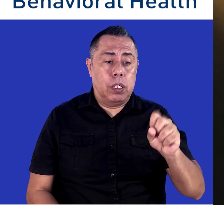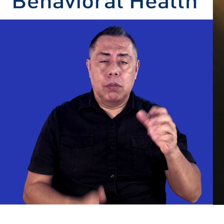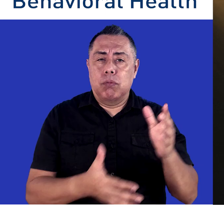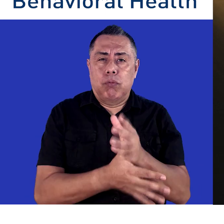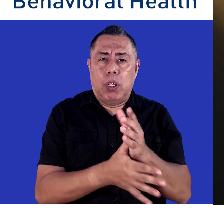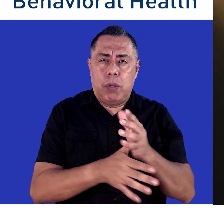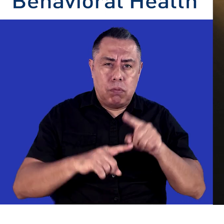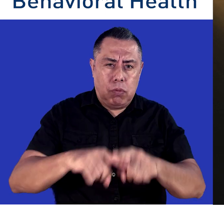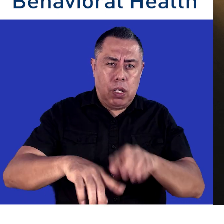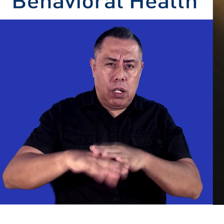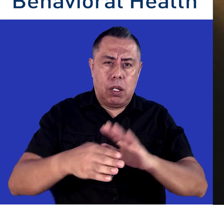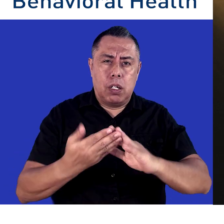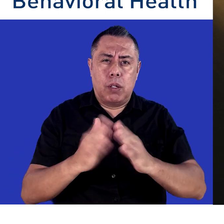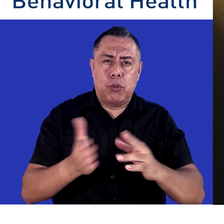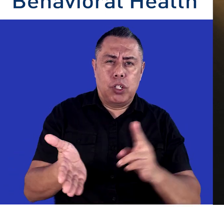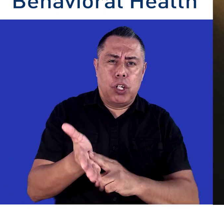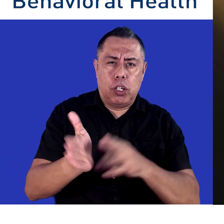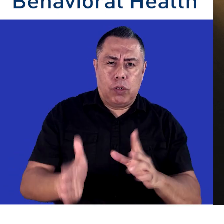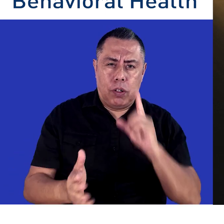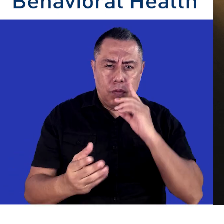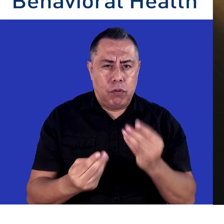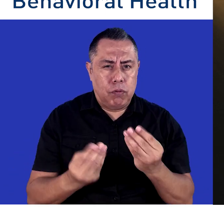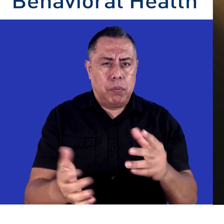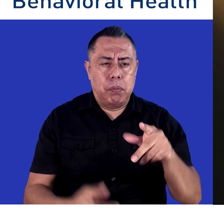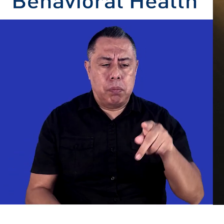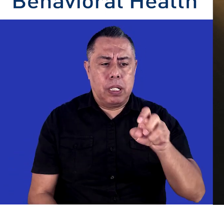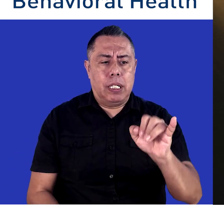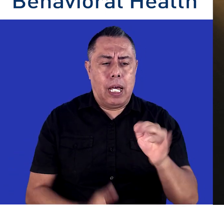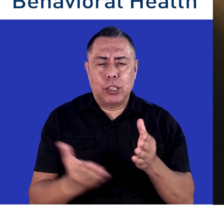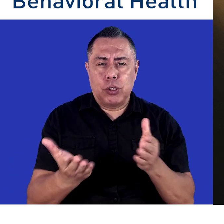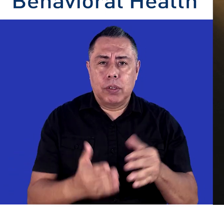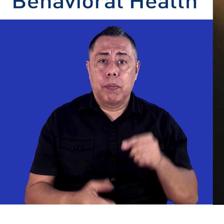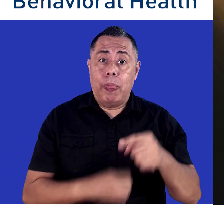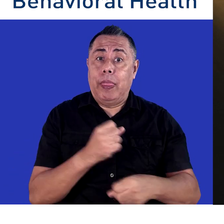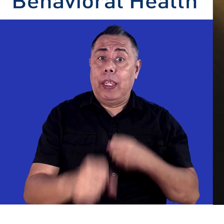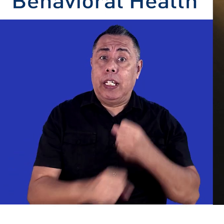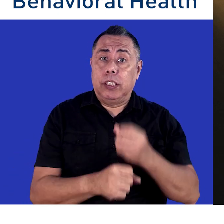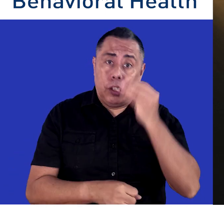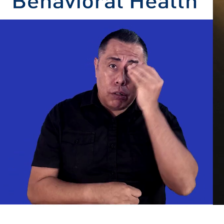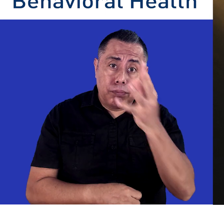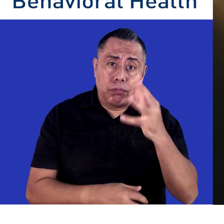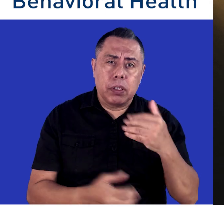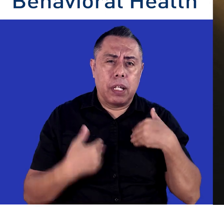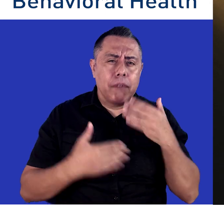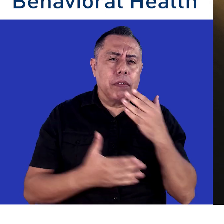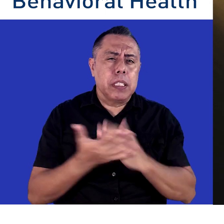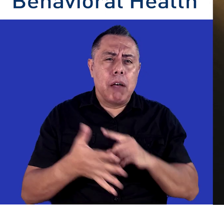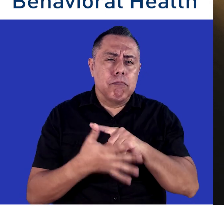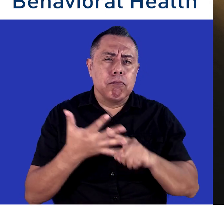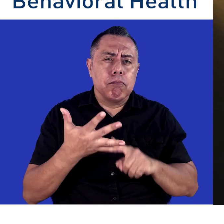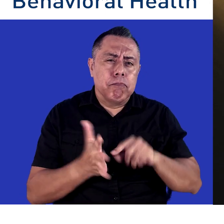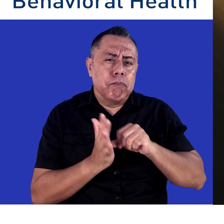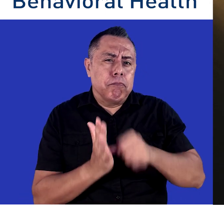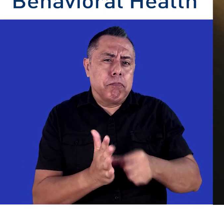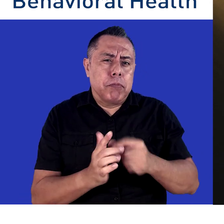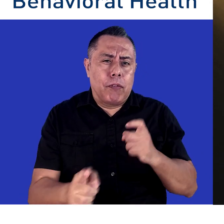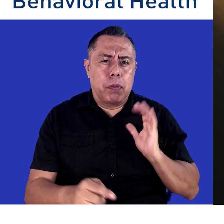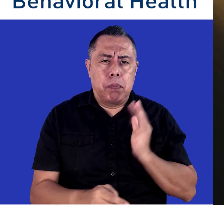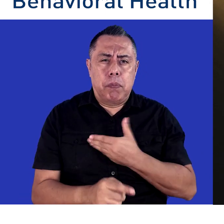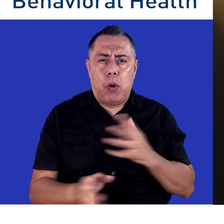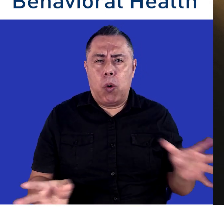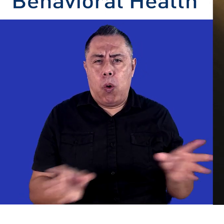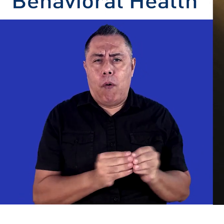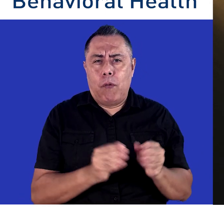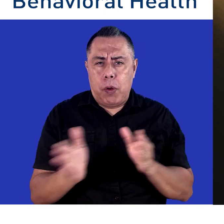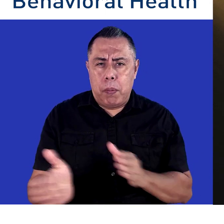relies on community contractors to provide PEI services. This year's update includes just a few highlights from the overall PEI